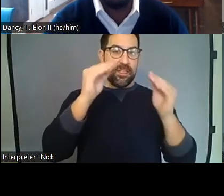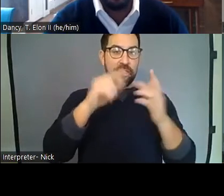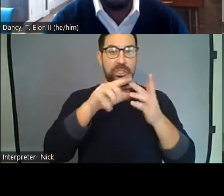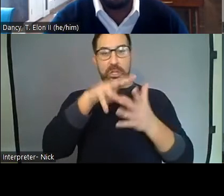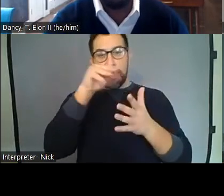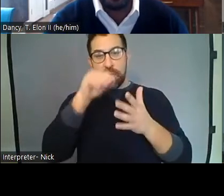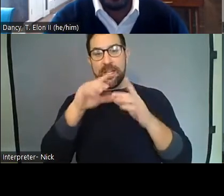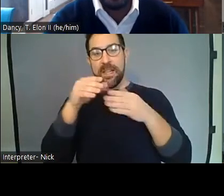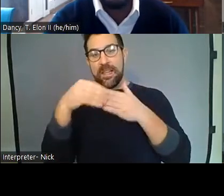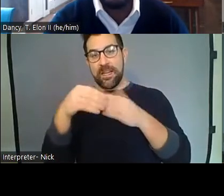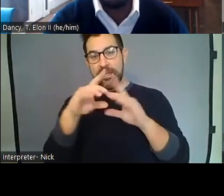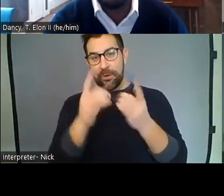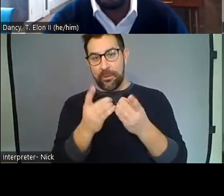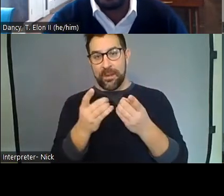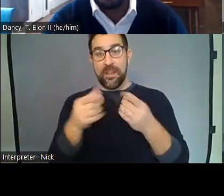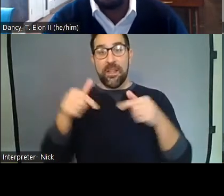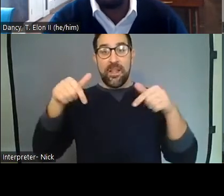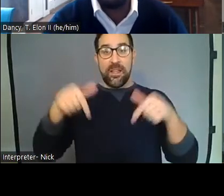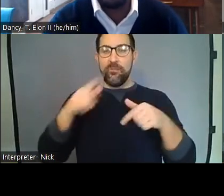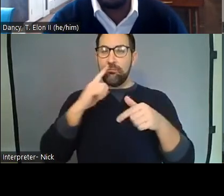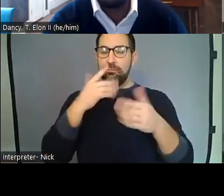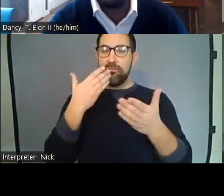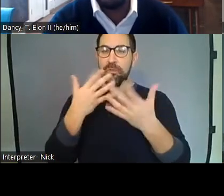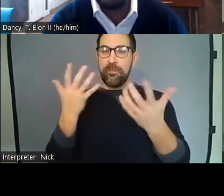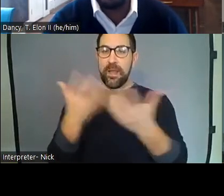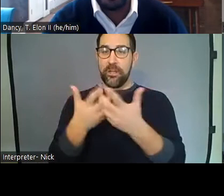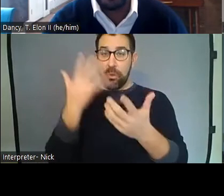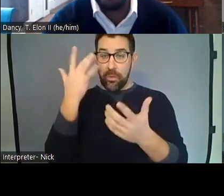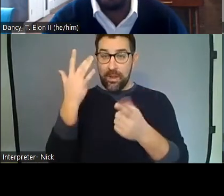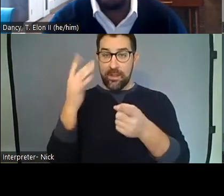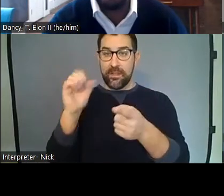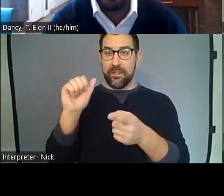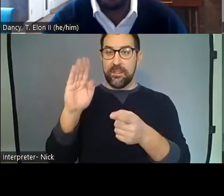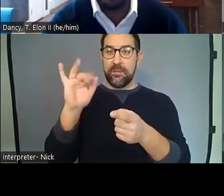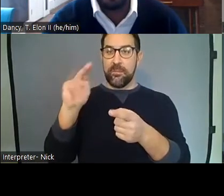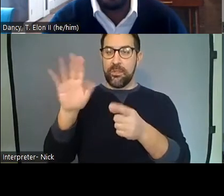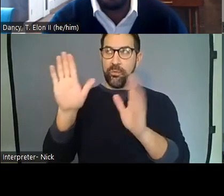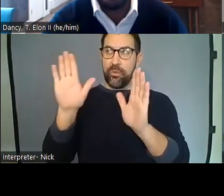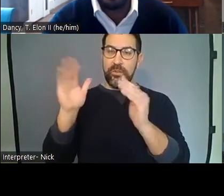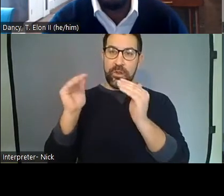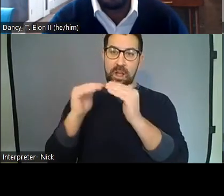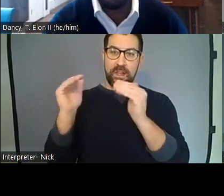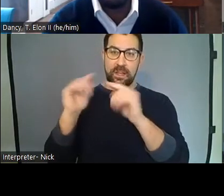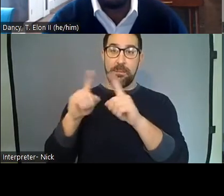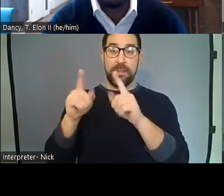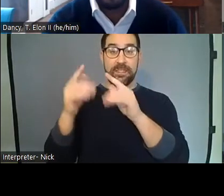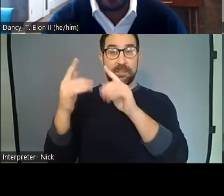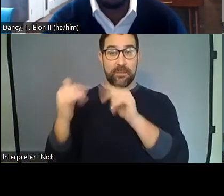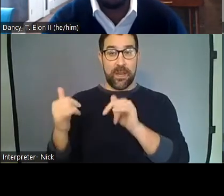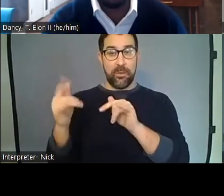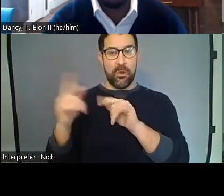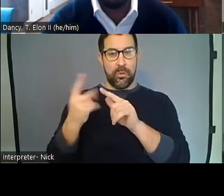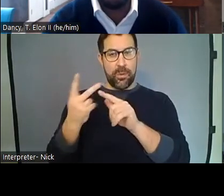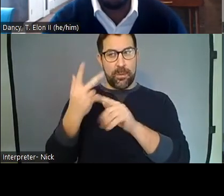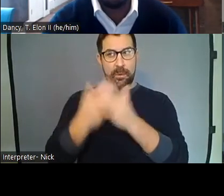Leading Department. And this is fitting, not only because Sabina is a wonderful colleague, but because we both